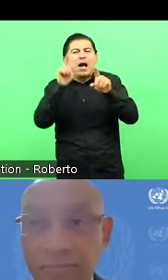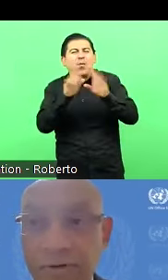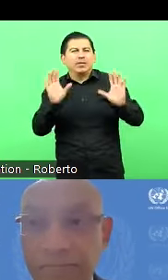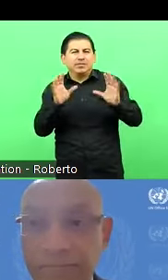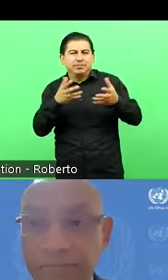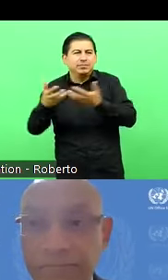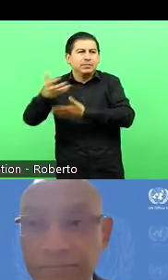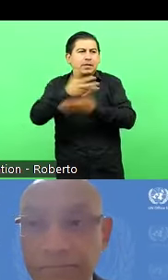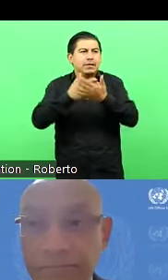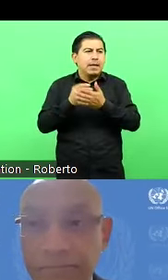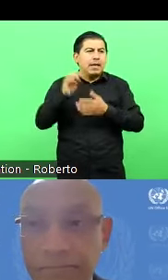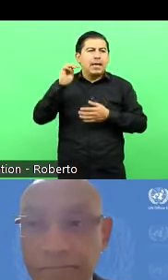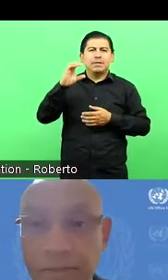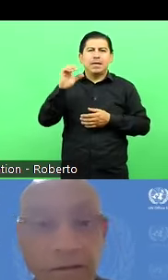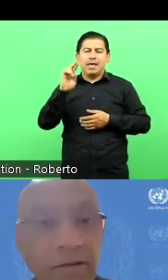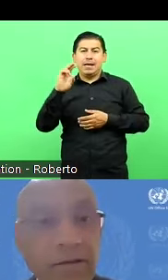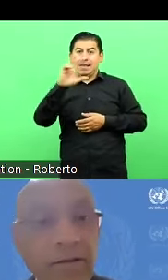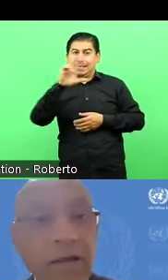Sendai framework.